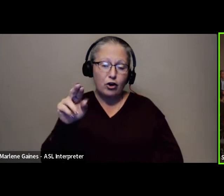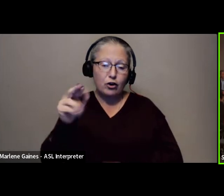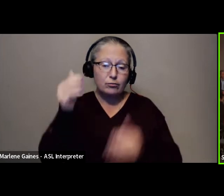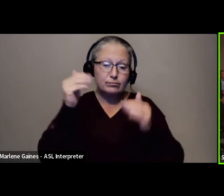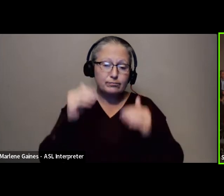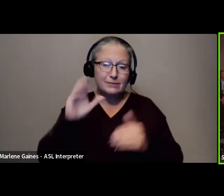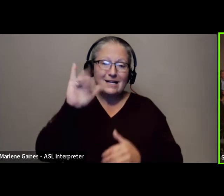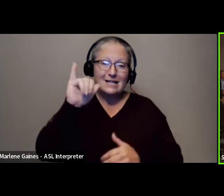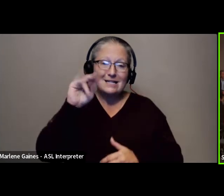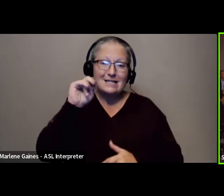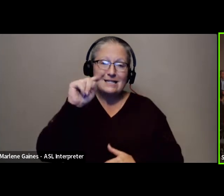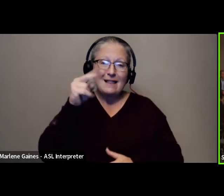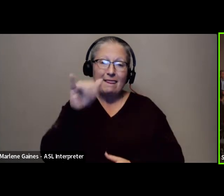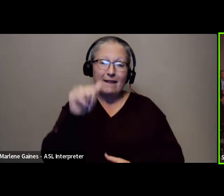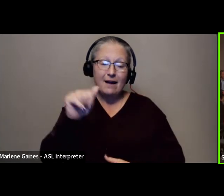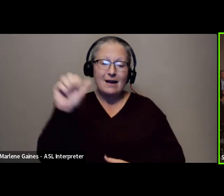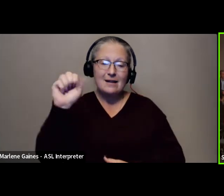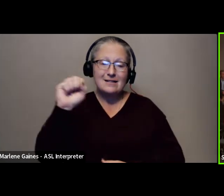Cynthia Sandoval,